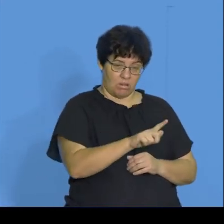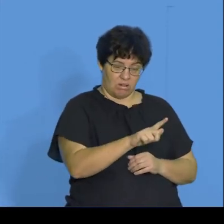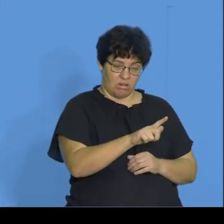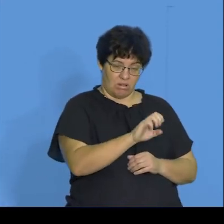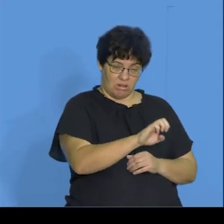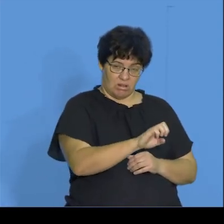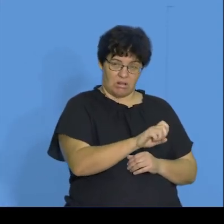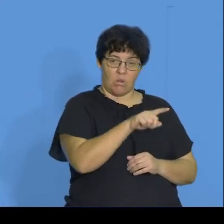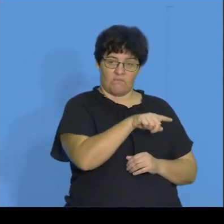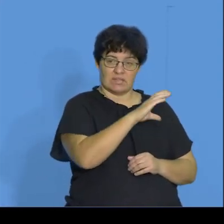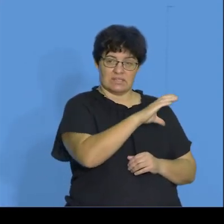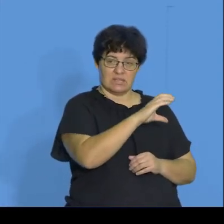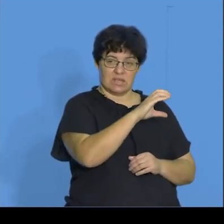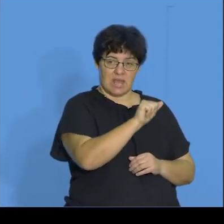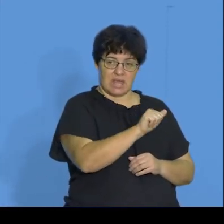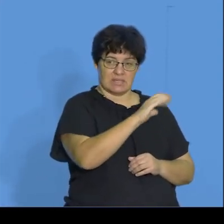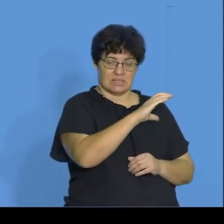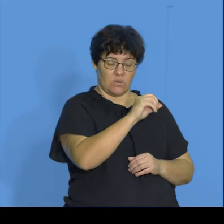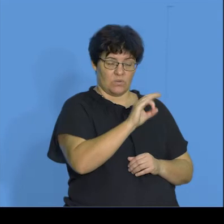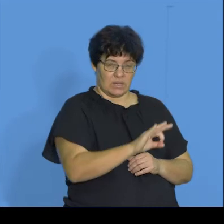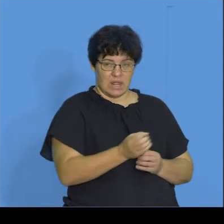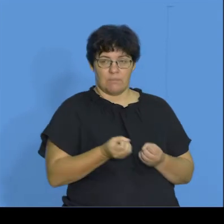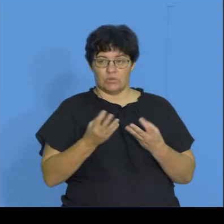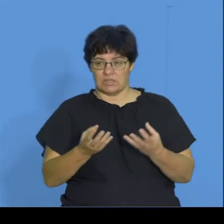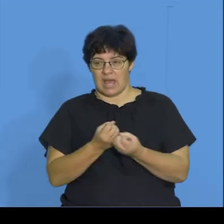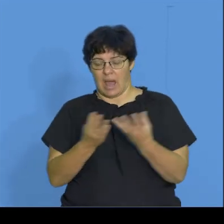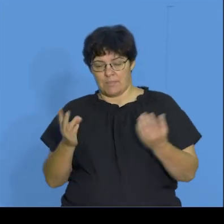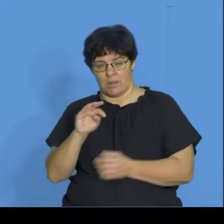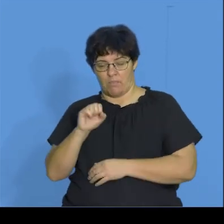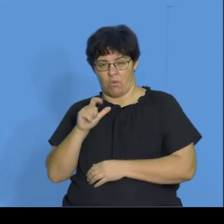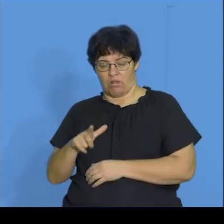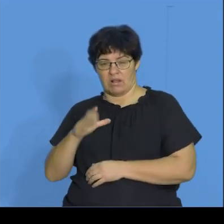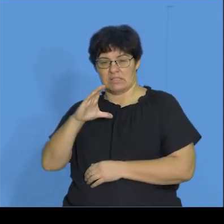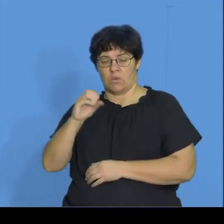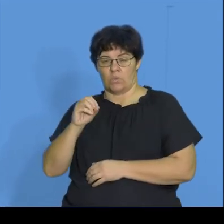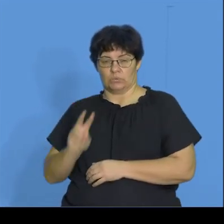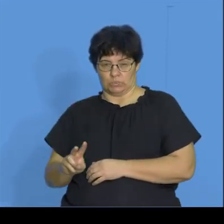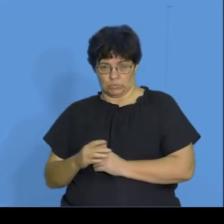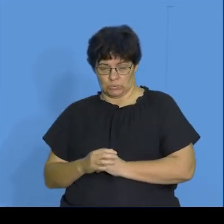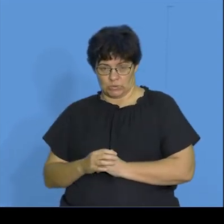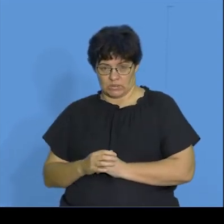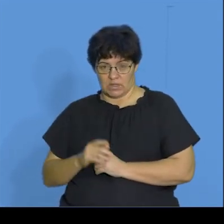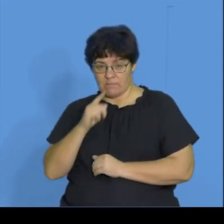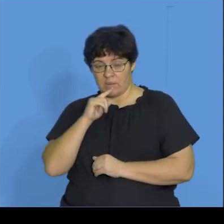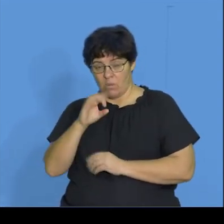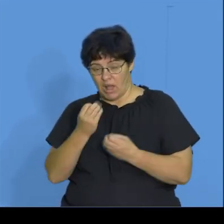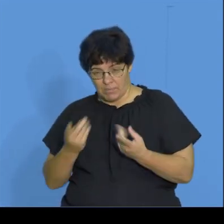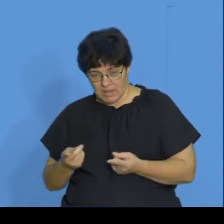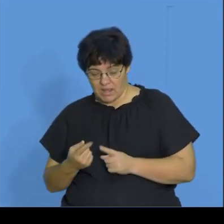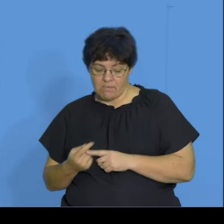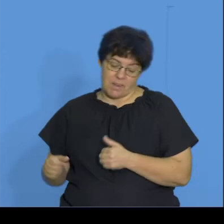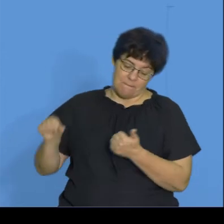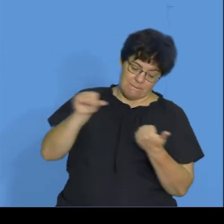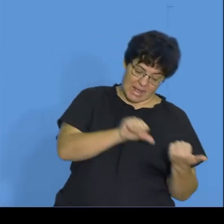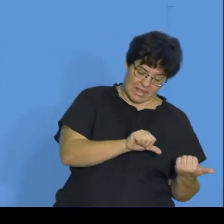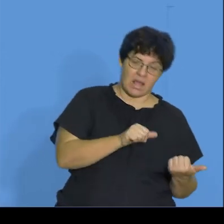carbonate produces whatever number of moles of carbon dioxide. So given the moles of carbon dioxide, we can work backwards and determine how